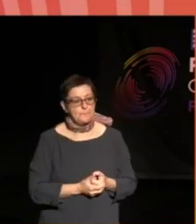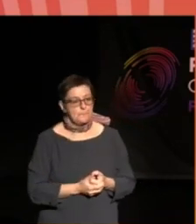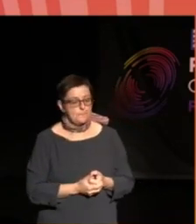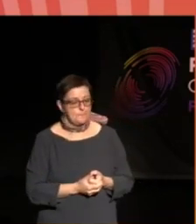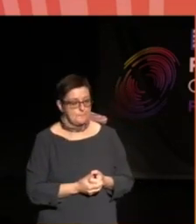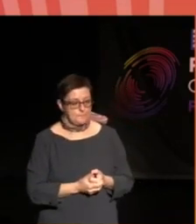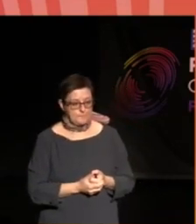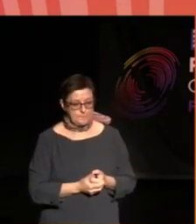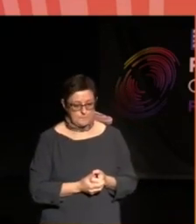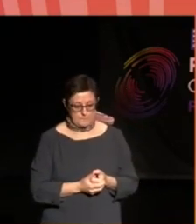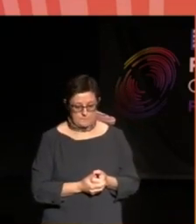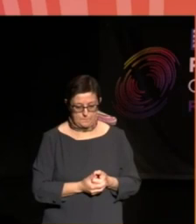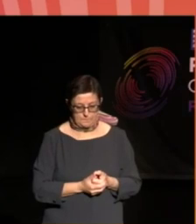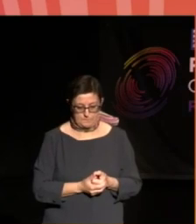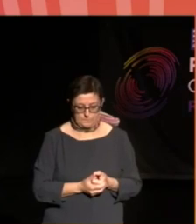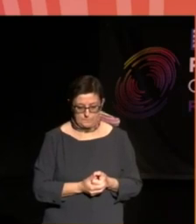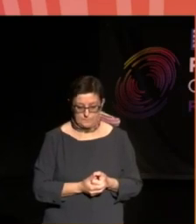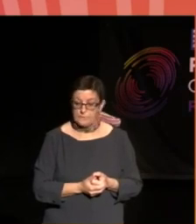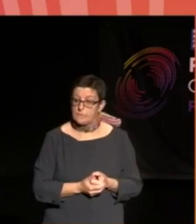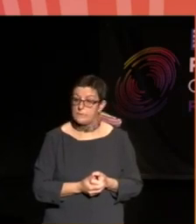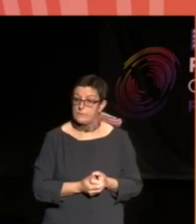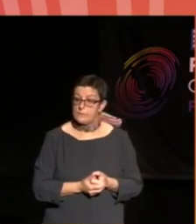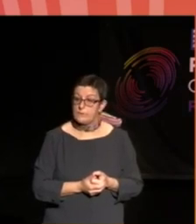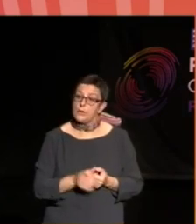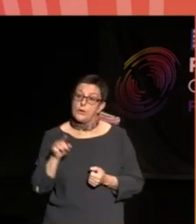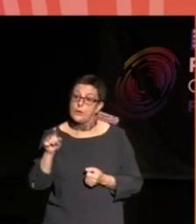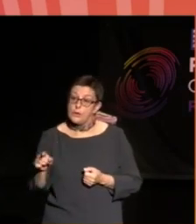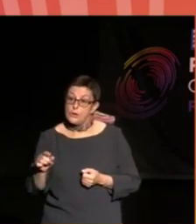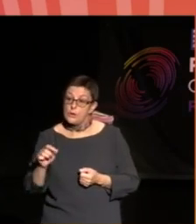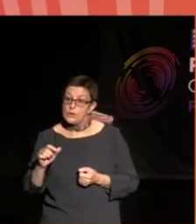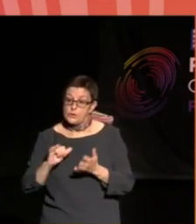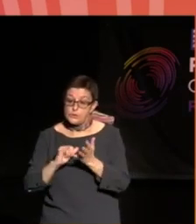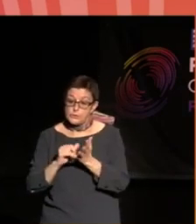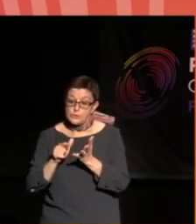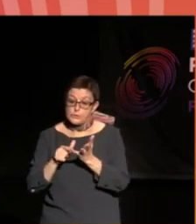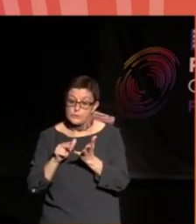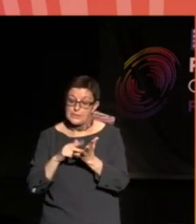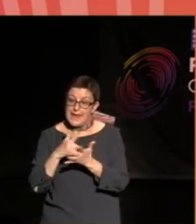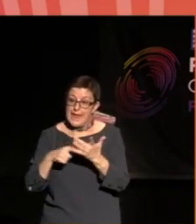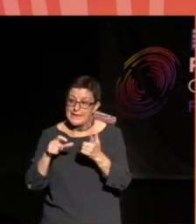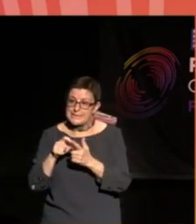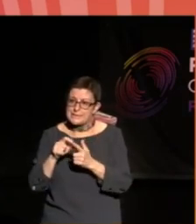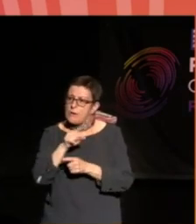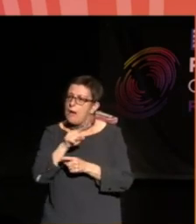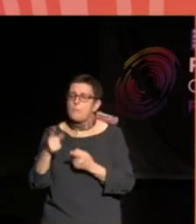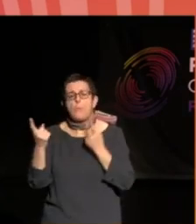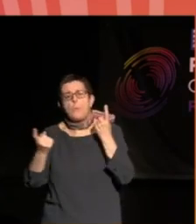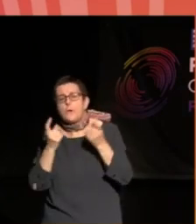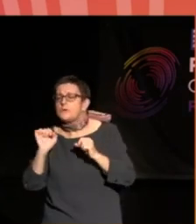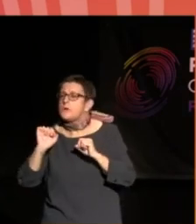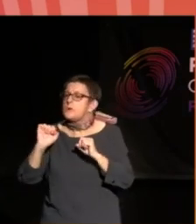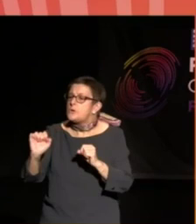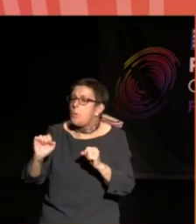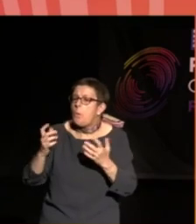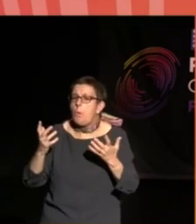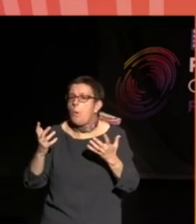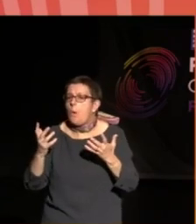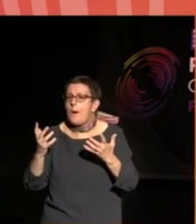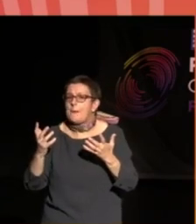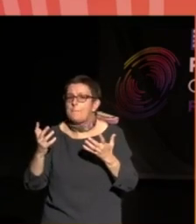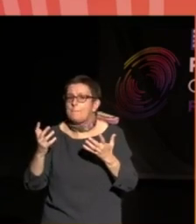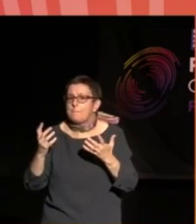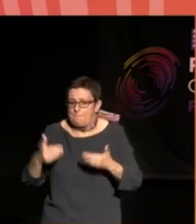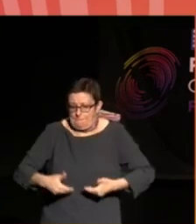Sophie obviously works with a consumer-facing sector. Your sector is perhaps less consumer-facing. I'm wondering where the impetus for